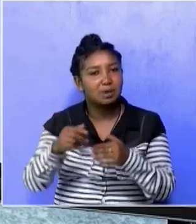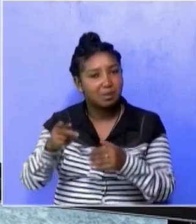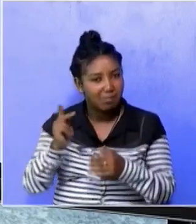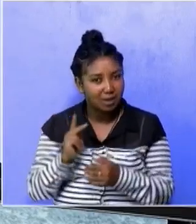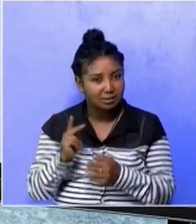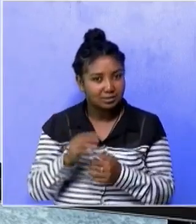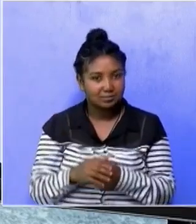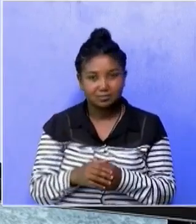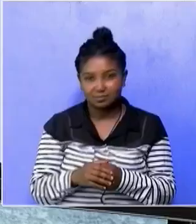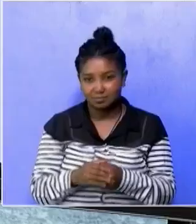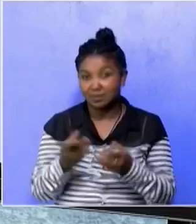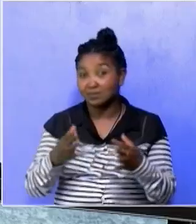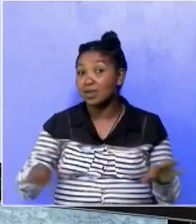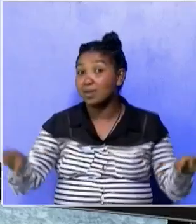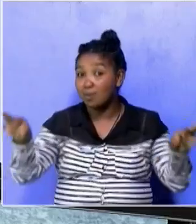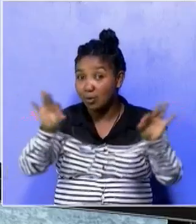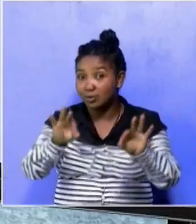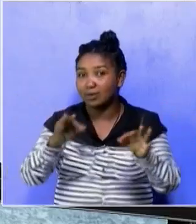tense? Very important